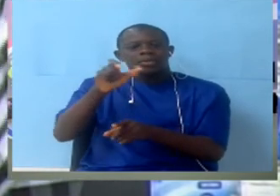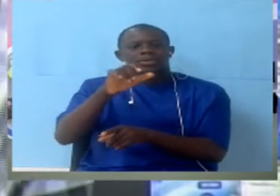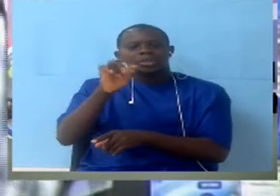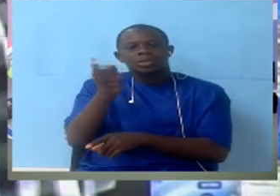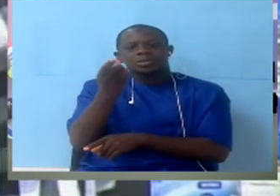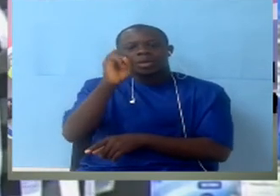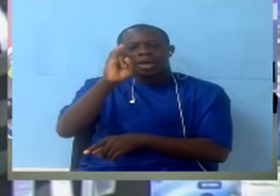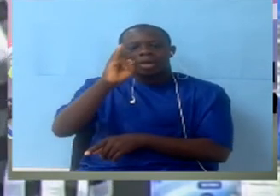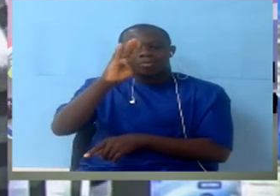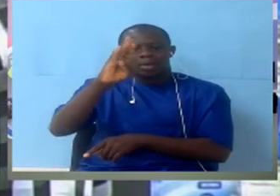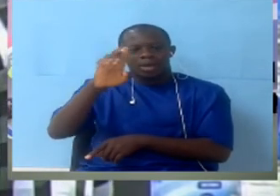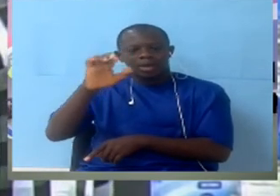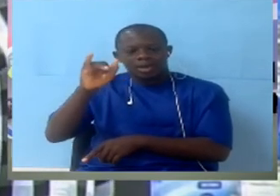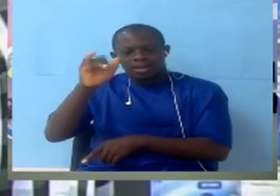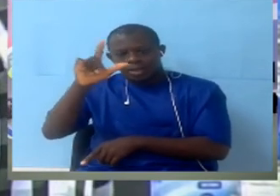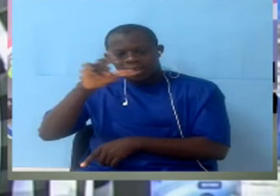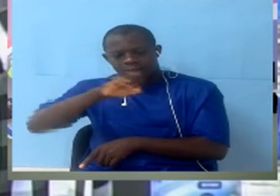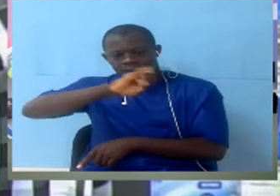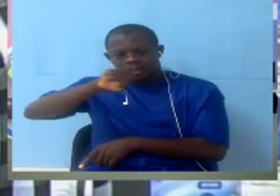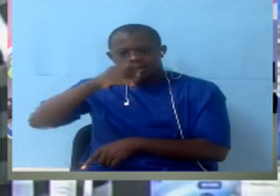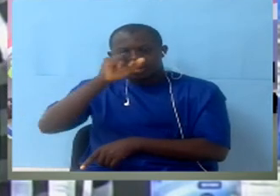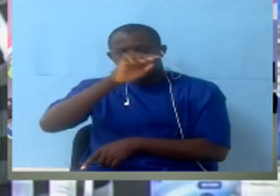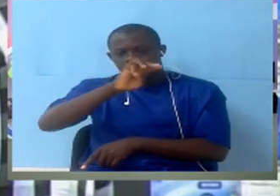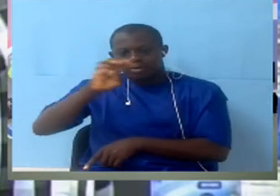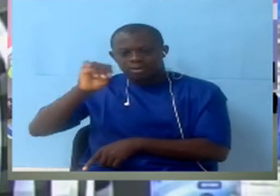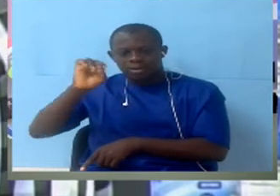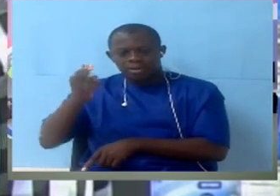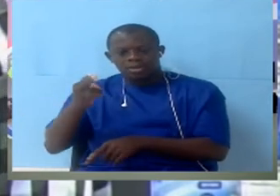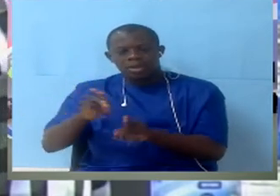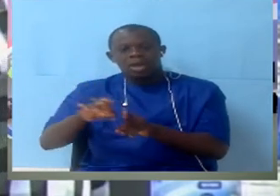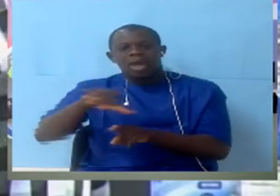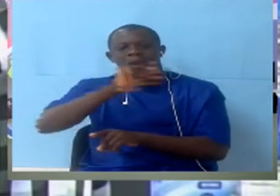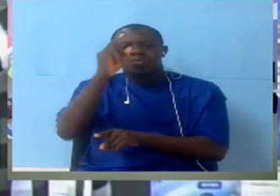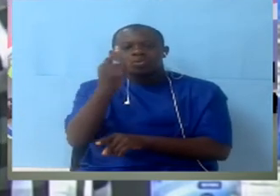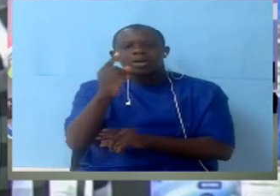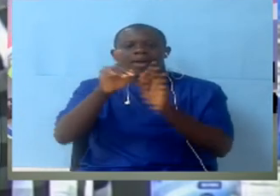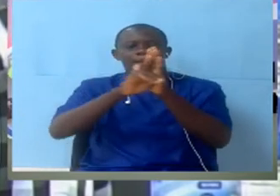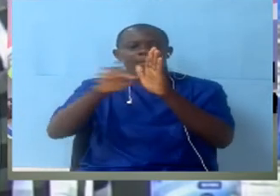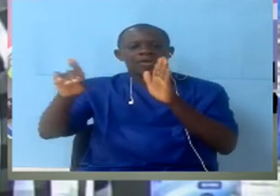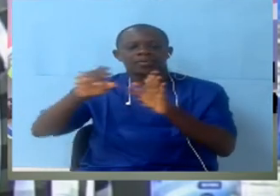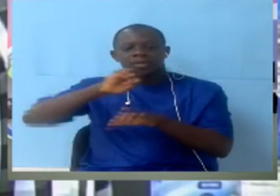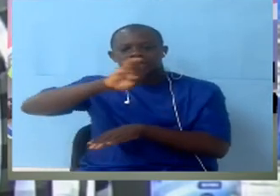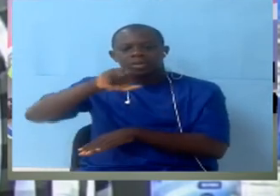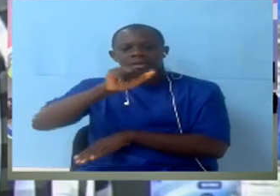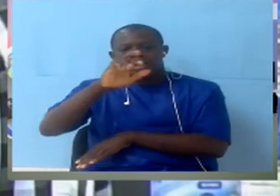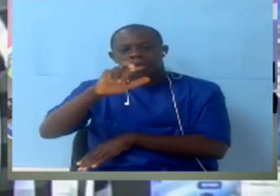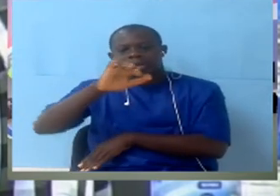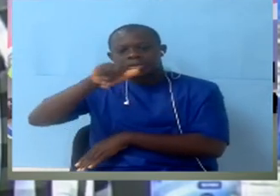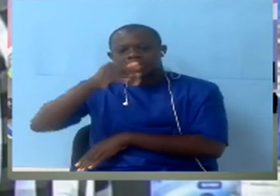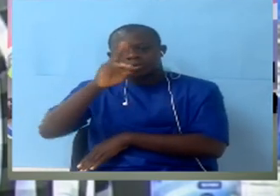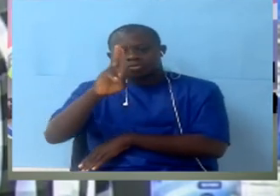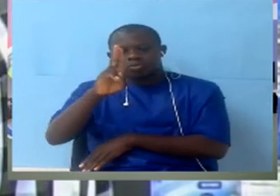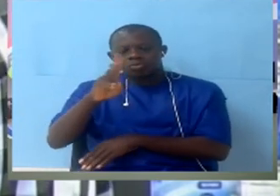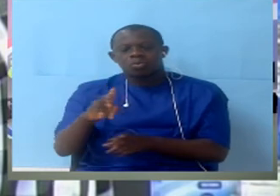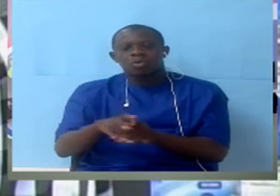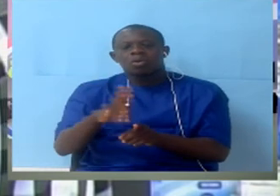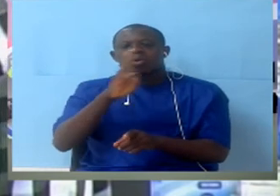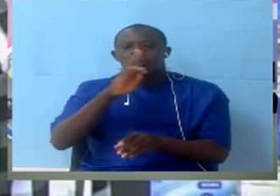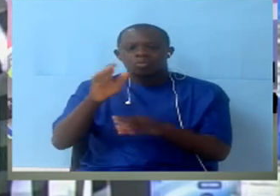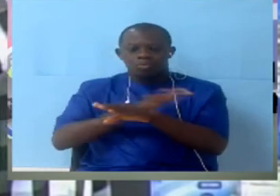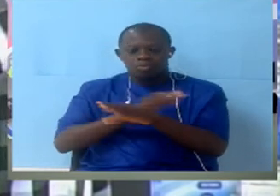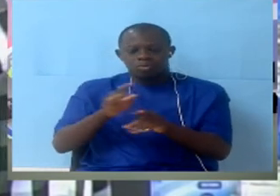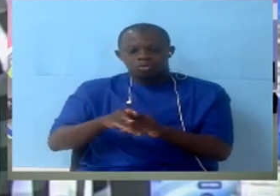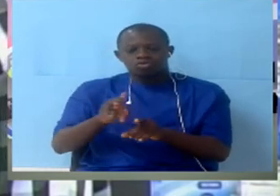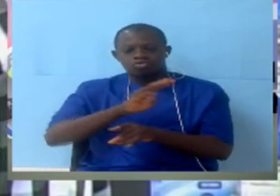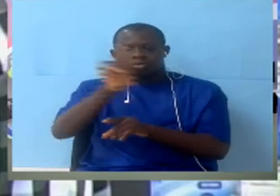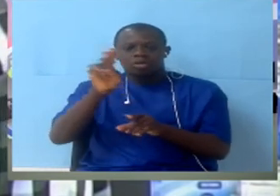Jamme came there. And in one private jaju. One private jaju. We are long mantra company